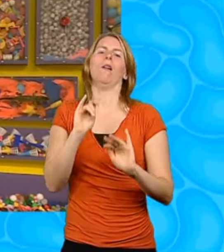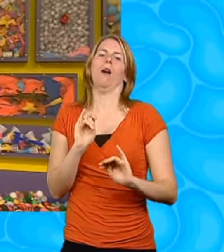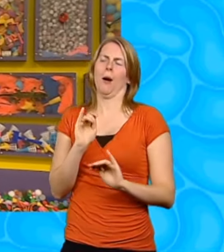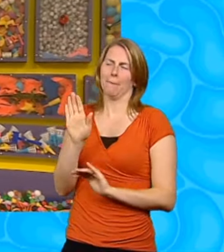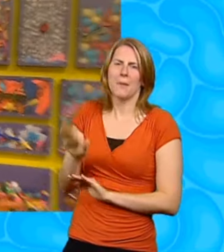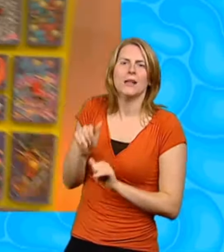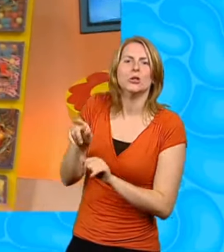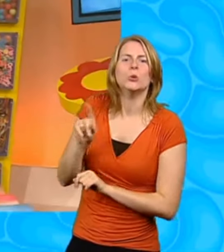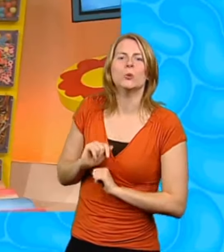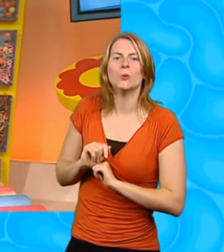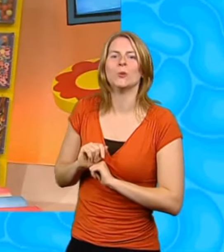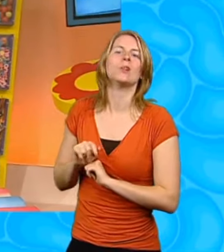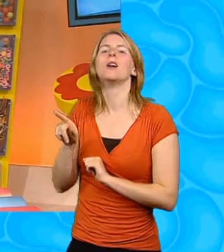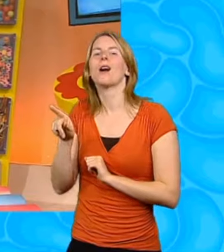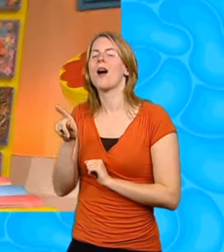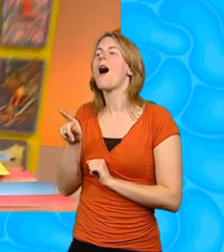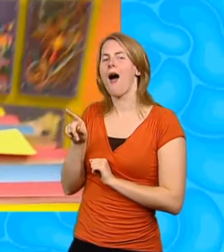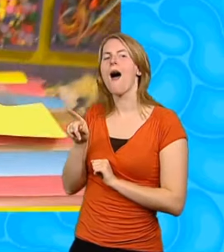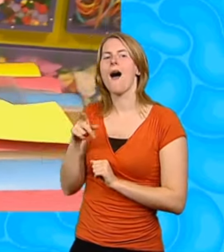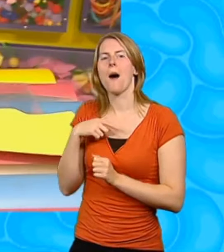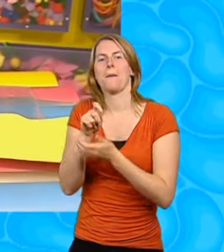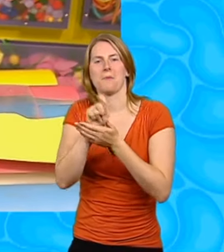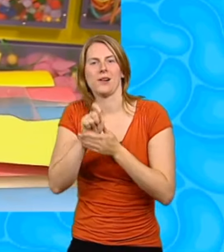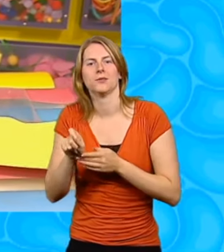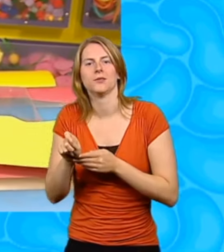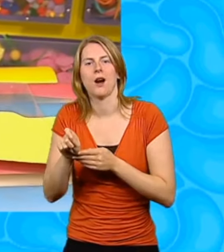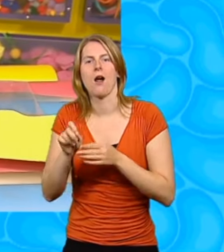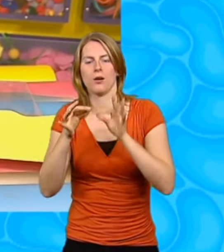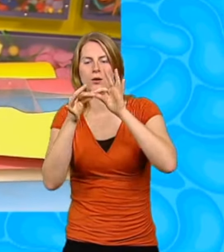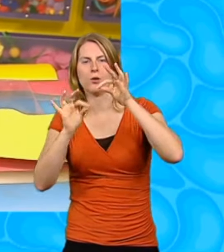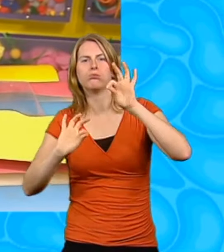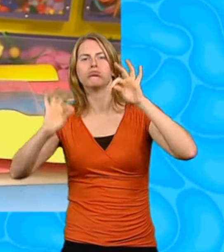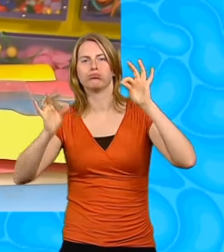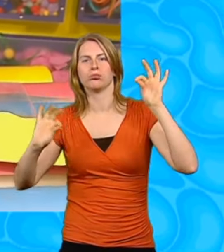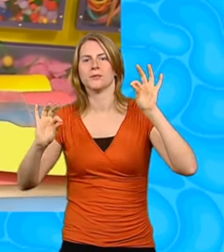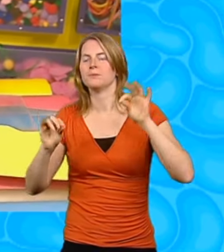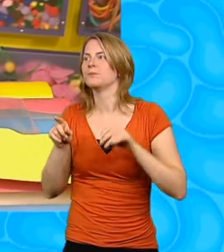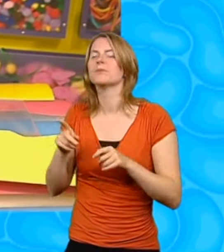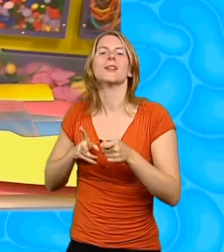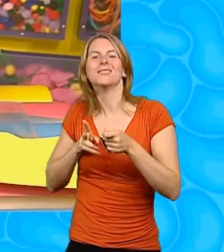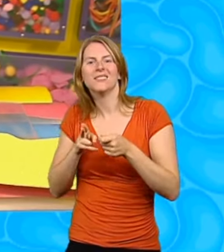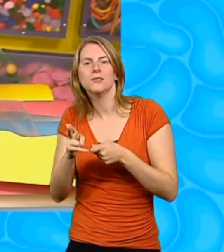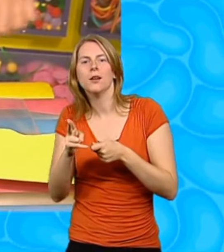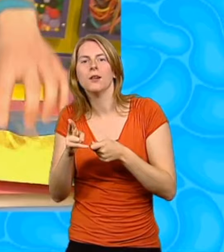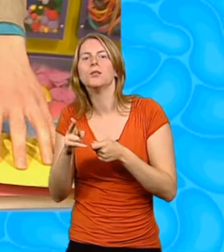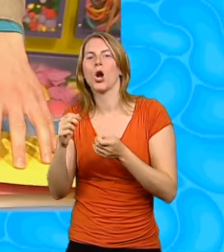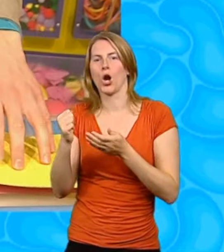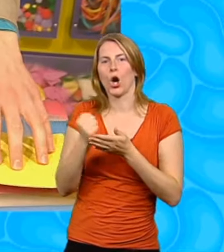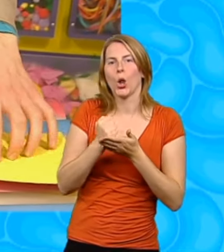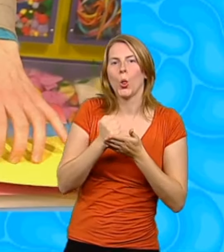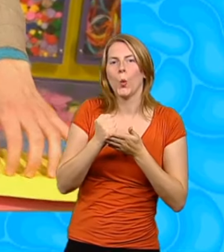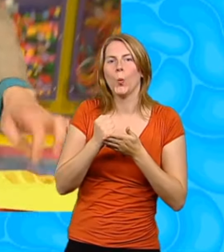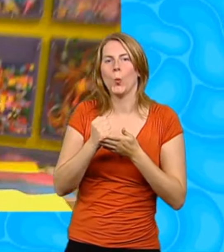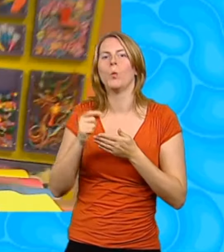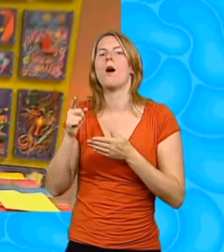Bless you. Also, you'll need a pencil, a pipe cleaner, some scissors, some glue, and some